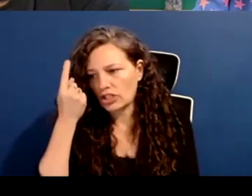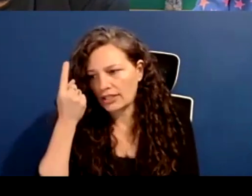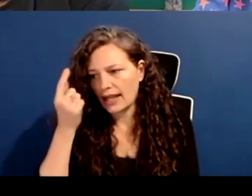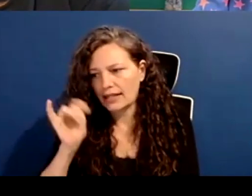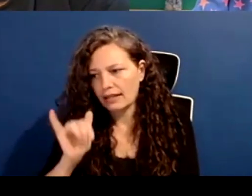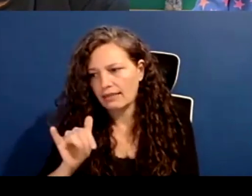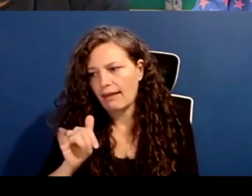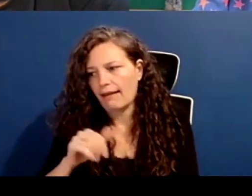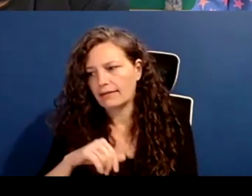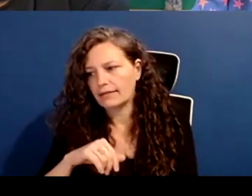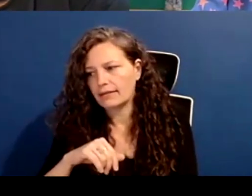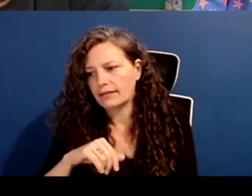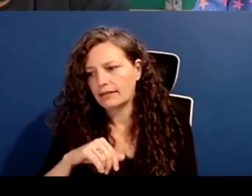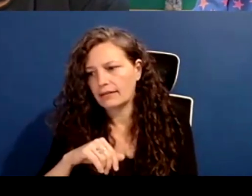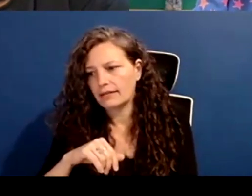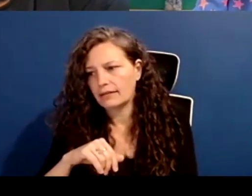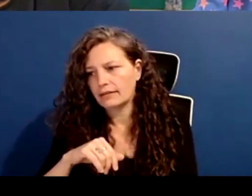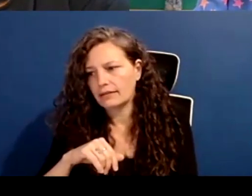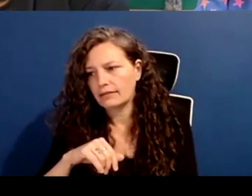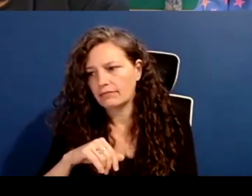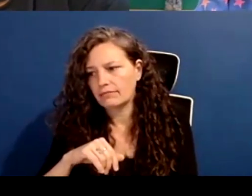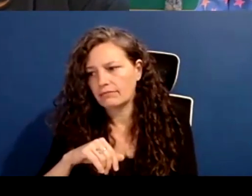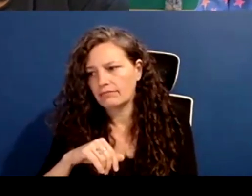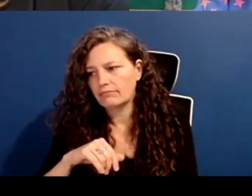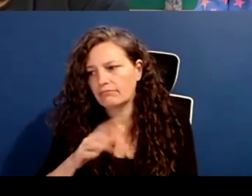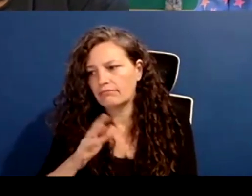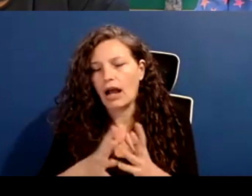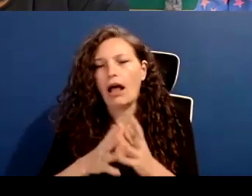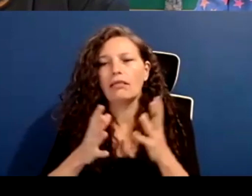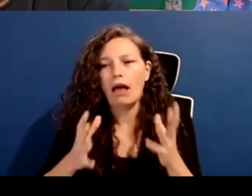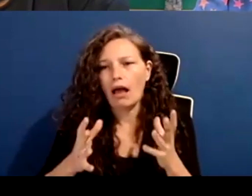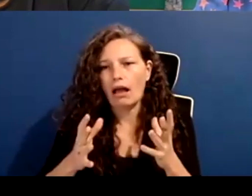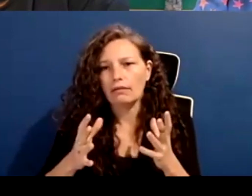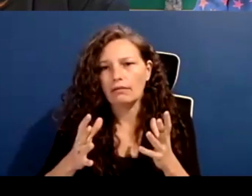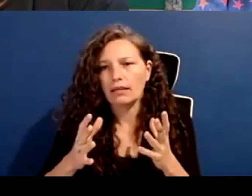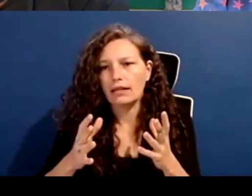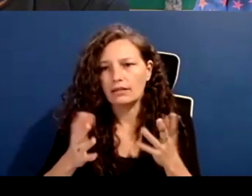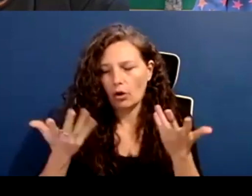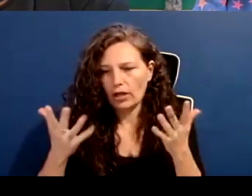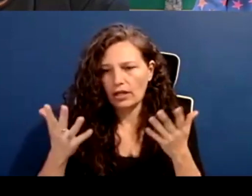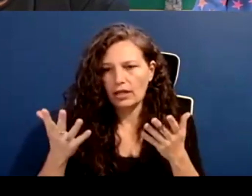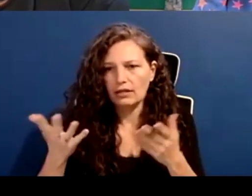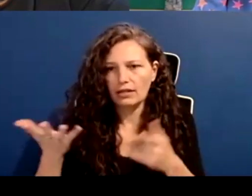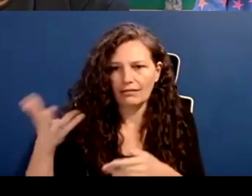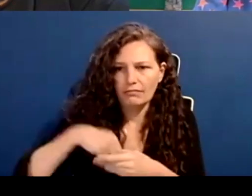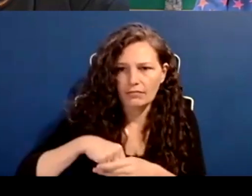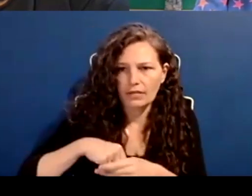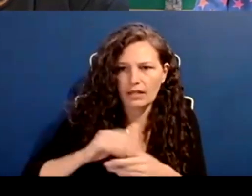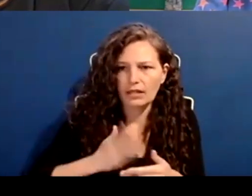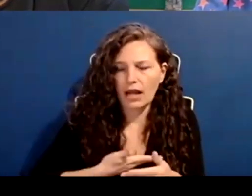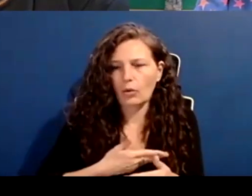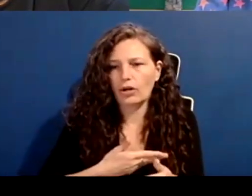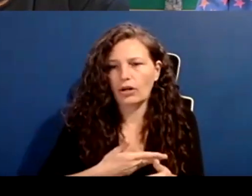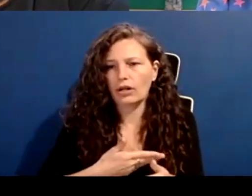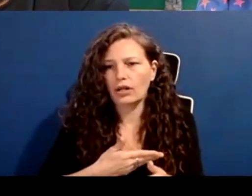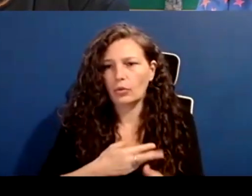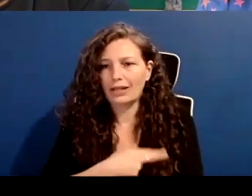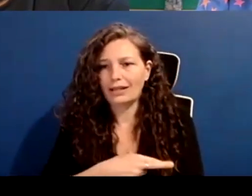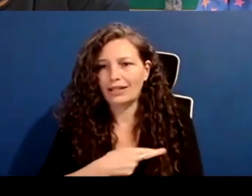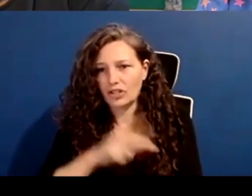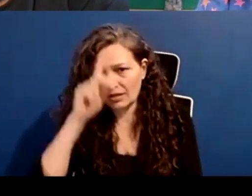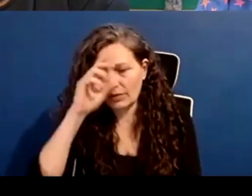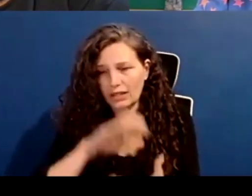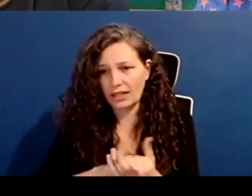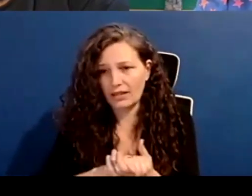what has been in a lot of our embedded theology has come from a singular mindset and a singular group